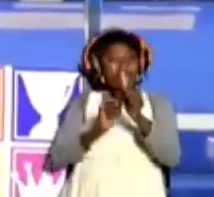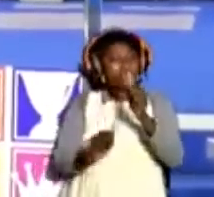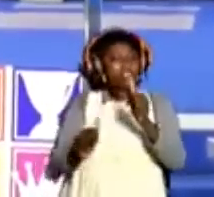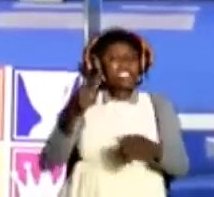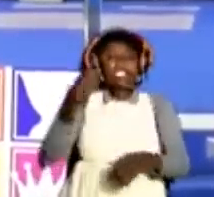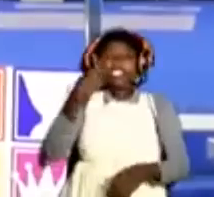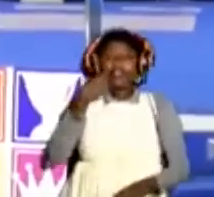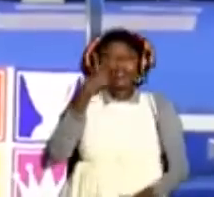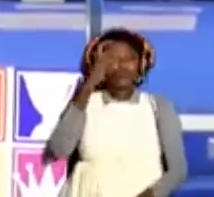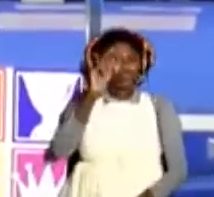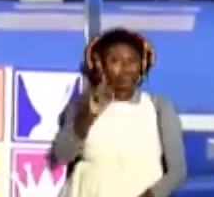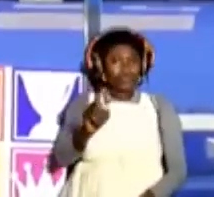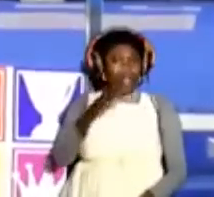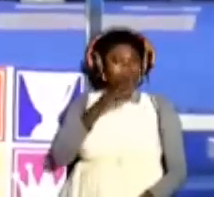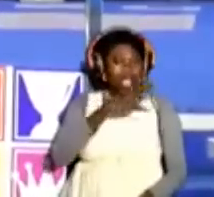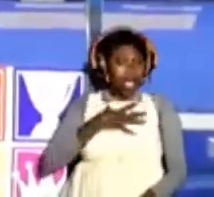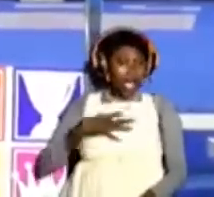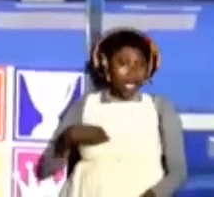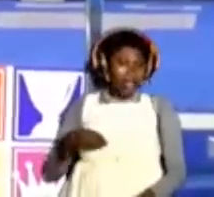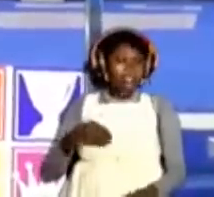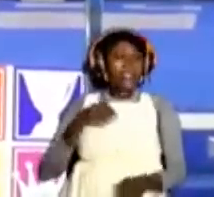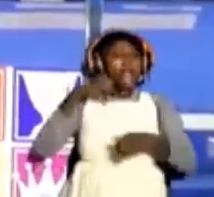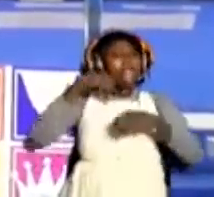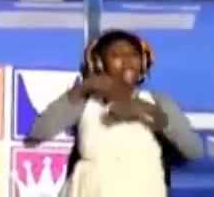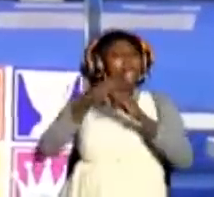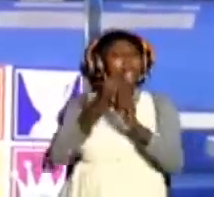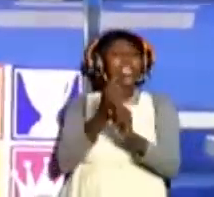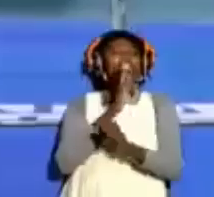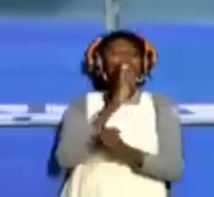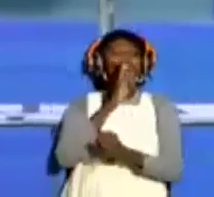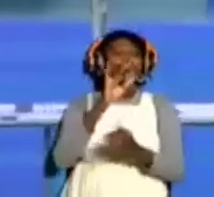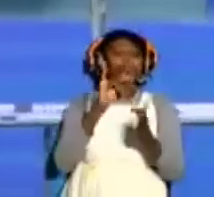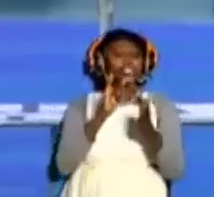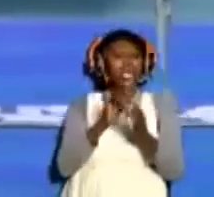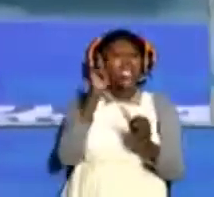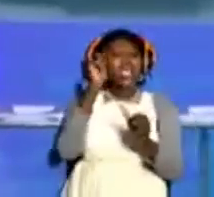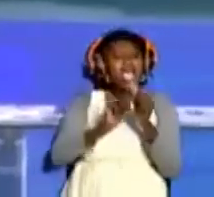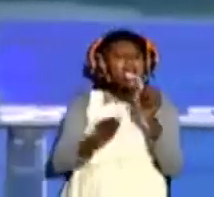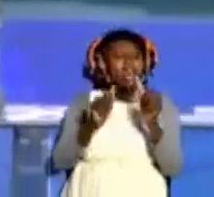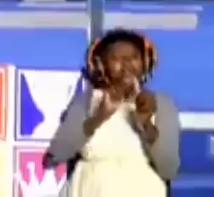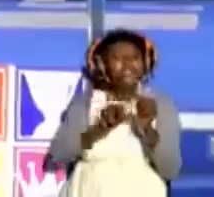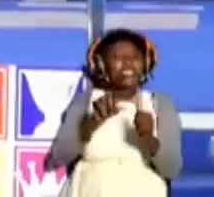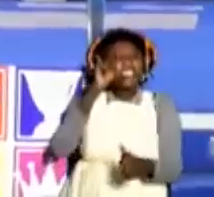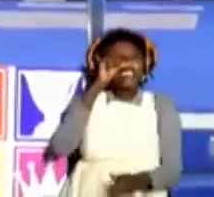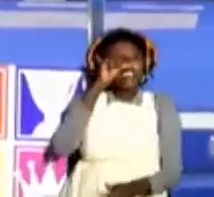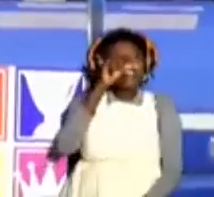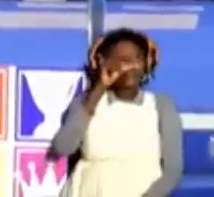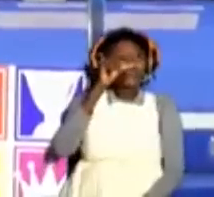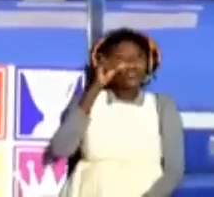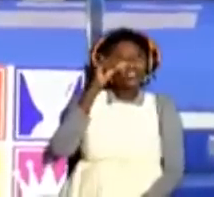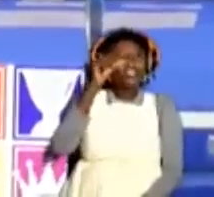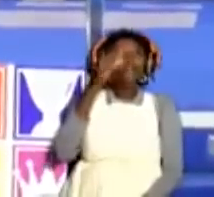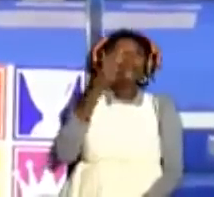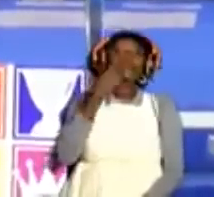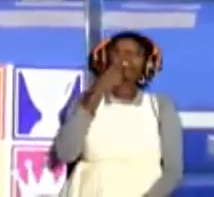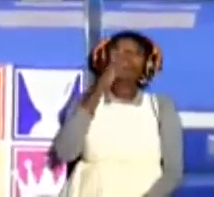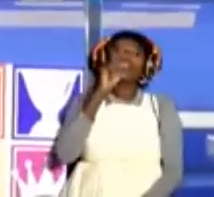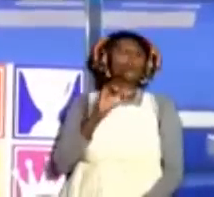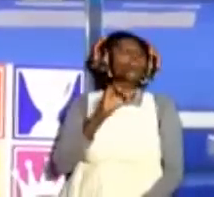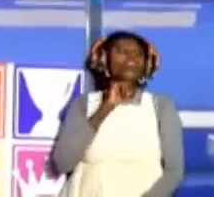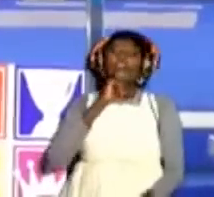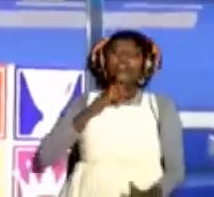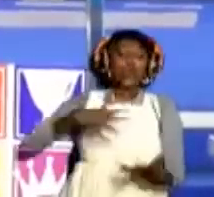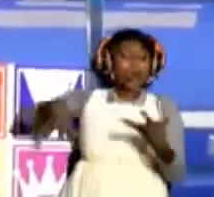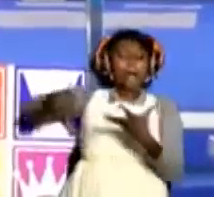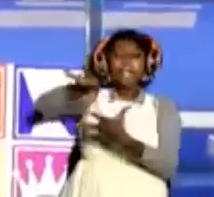as to make sure that every little detail of instruction, you did not muddle them up. You